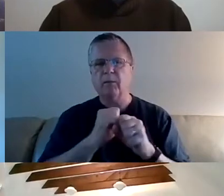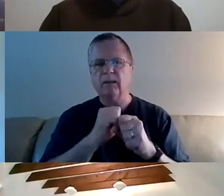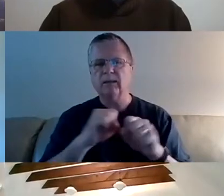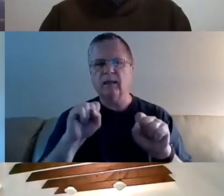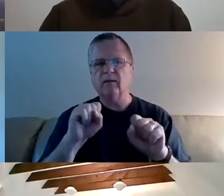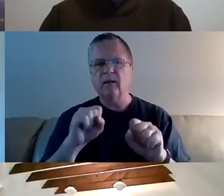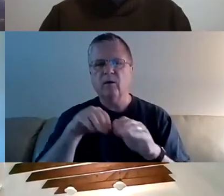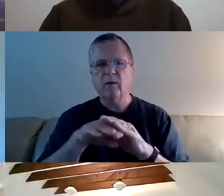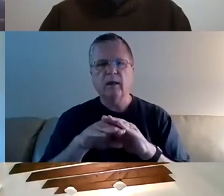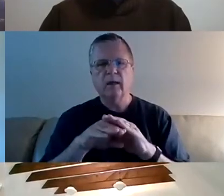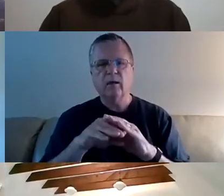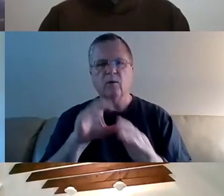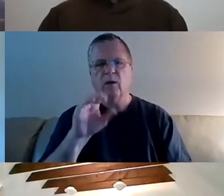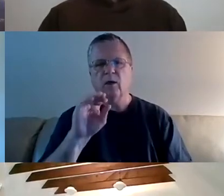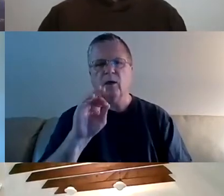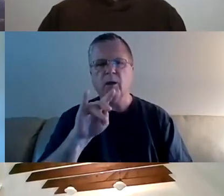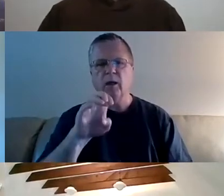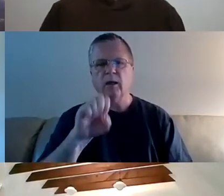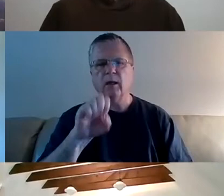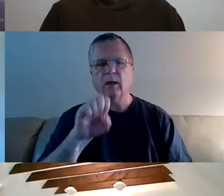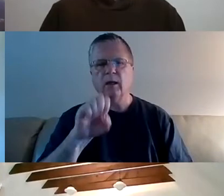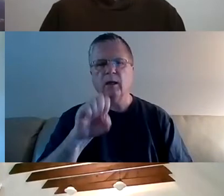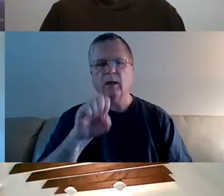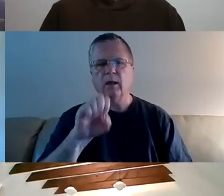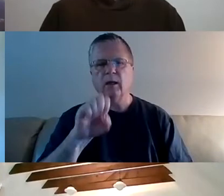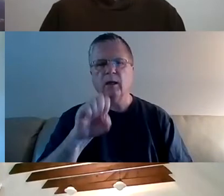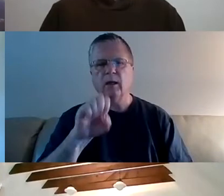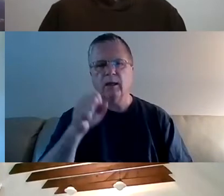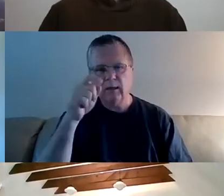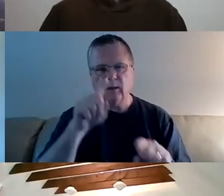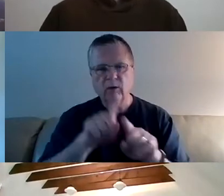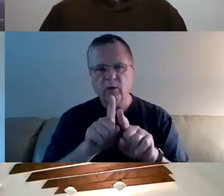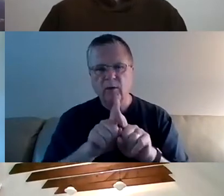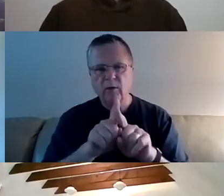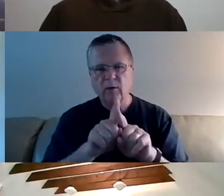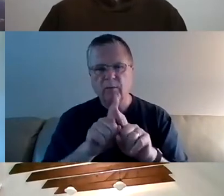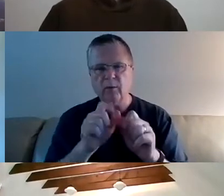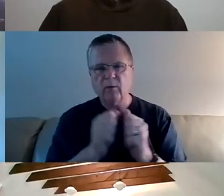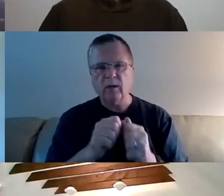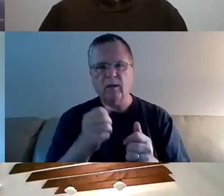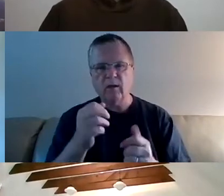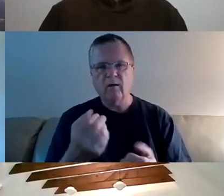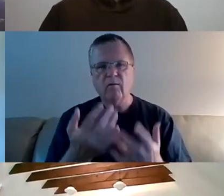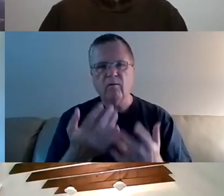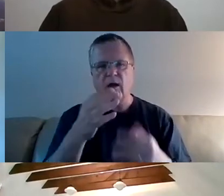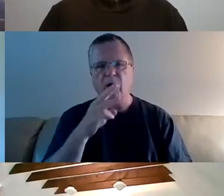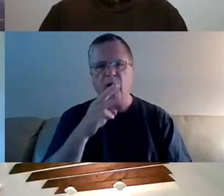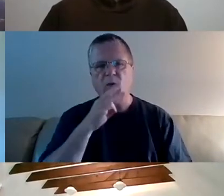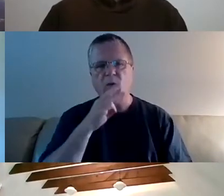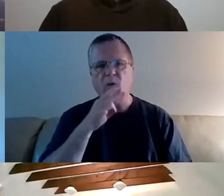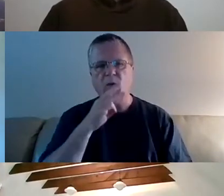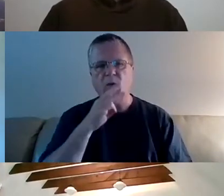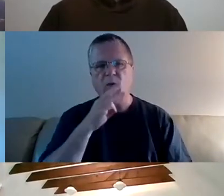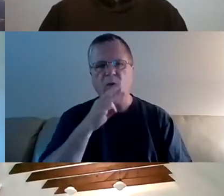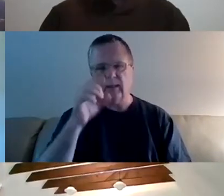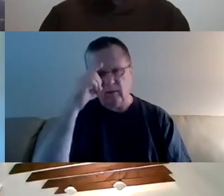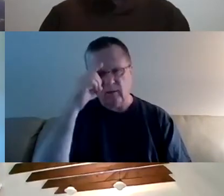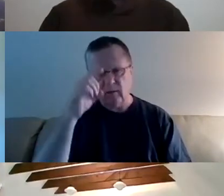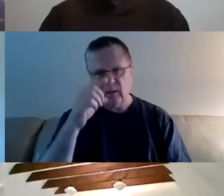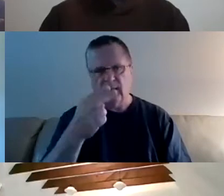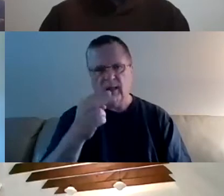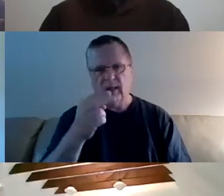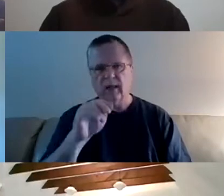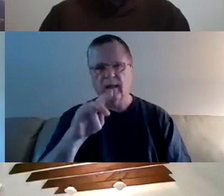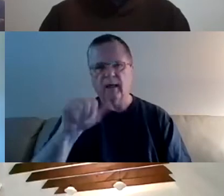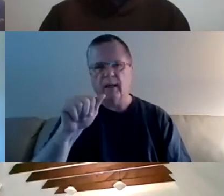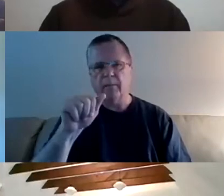a commodities agreement with Fire Water Response LLC for the HEPA equipped air